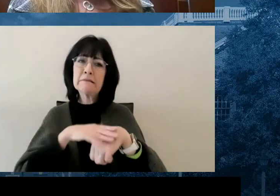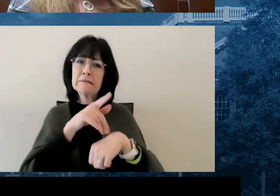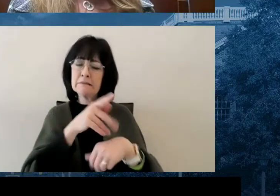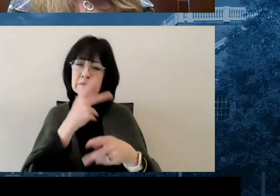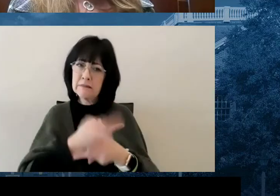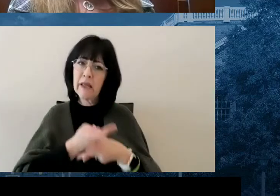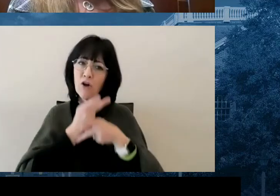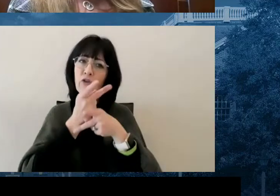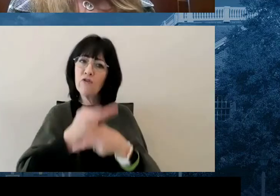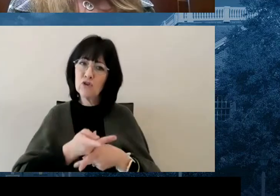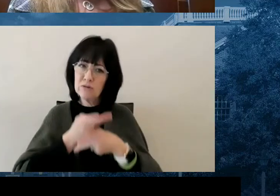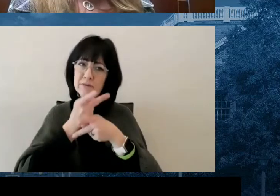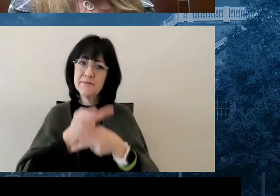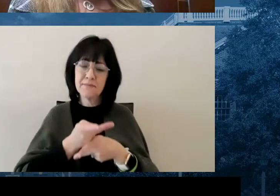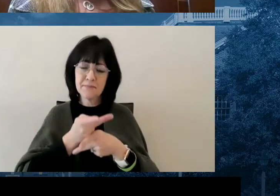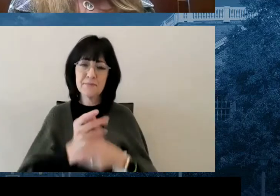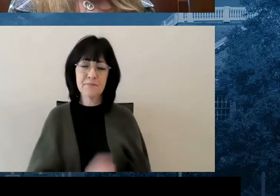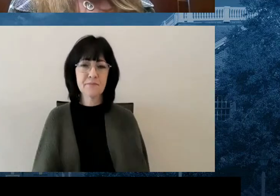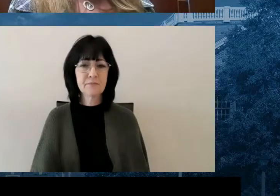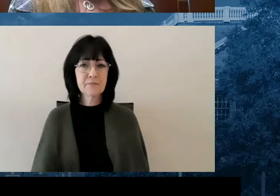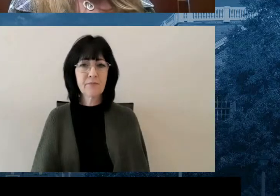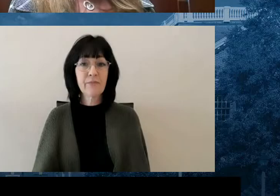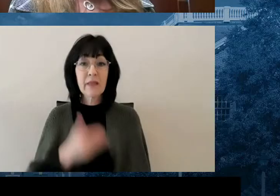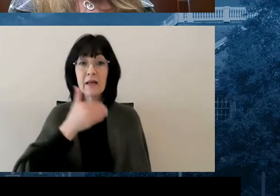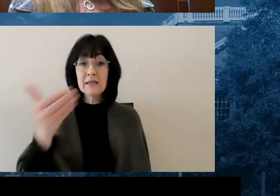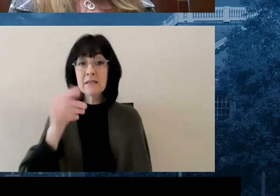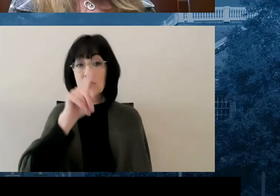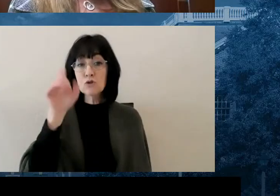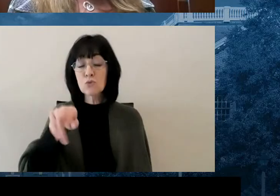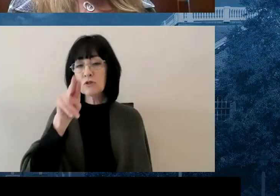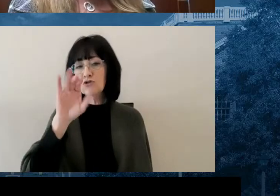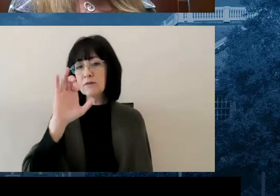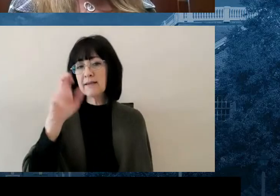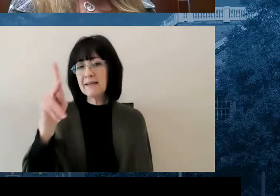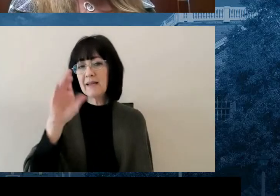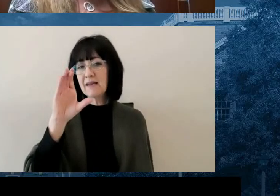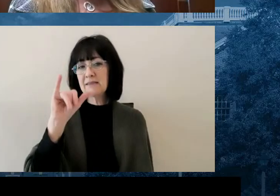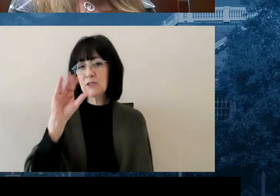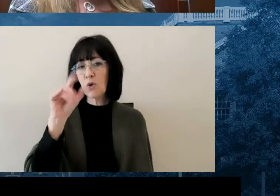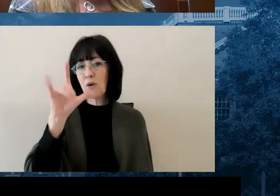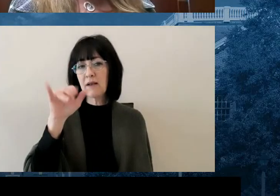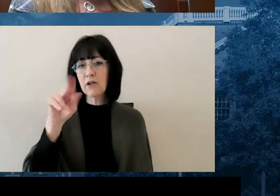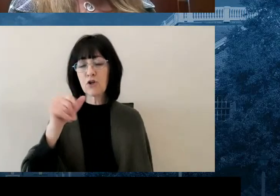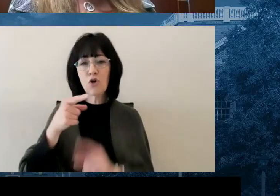All right, next we will go to Nick Cialino from Delaware Public Media.